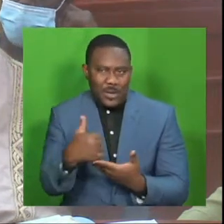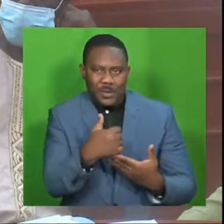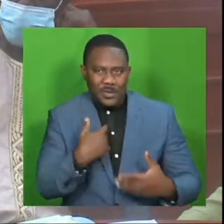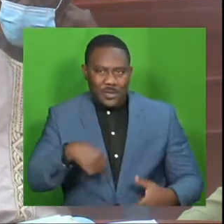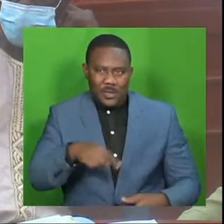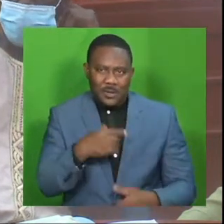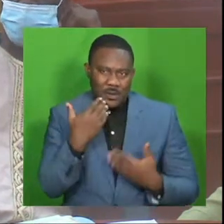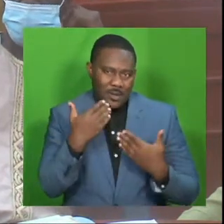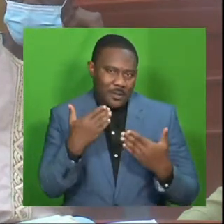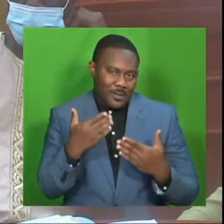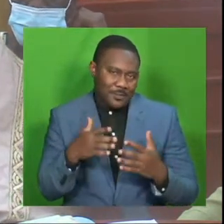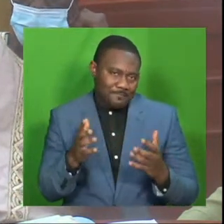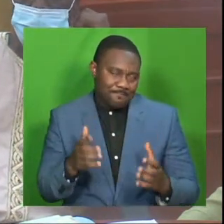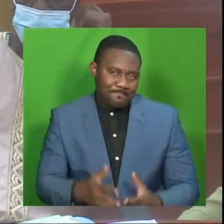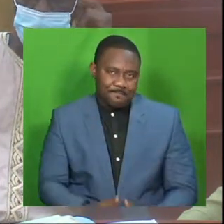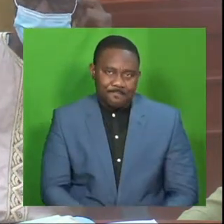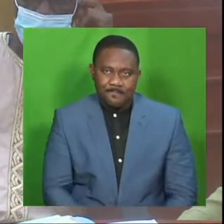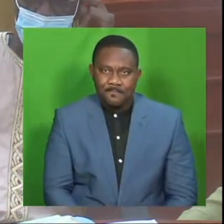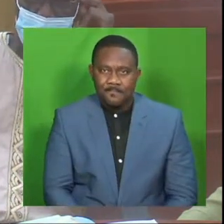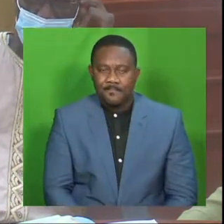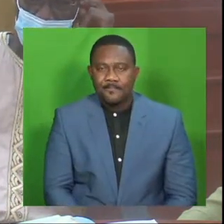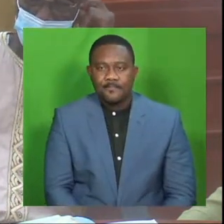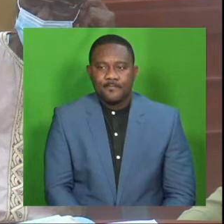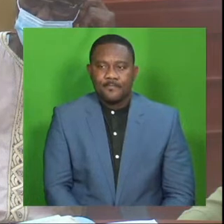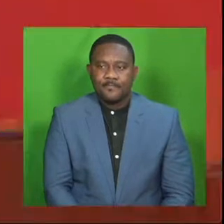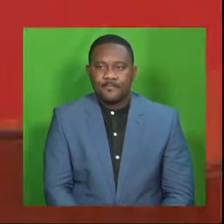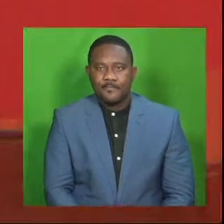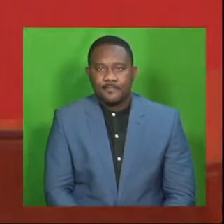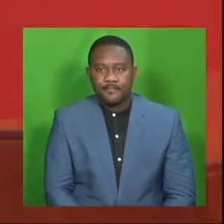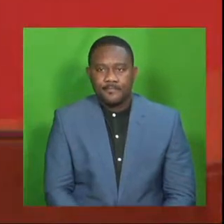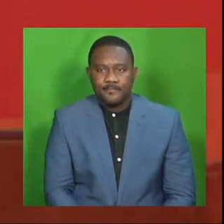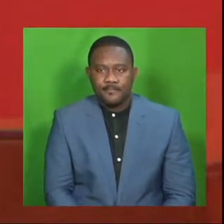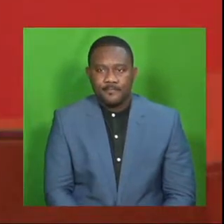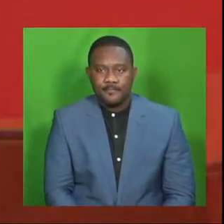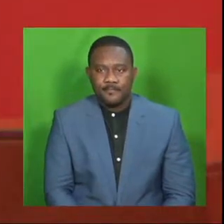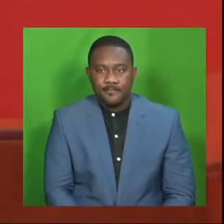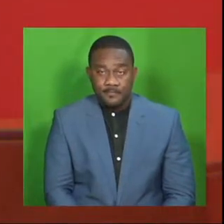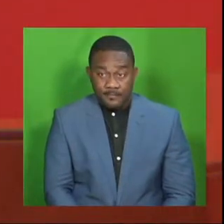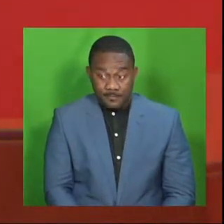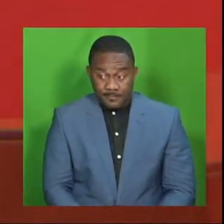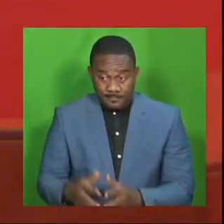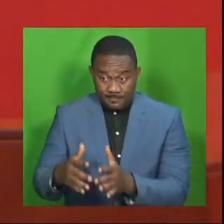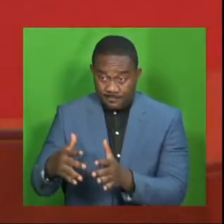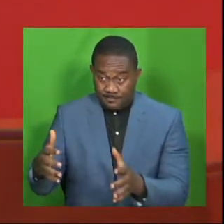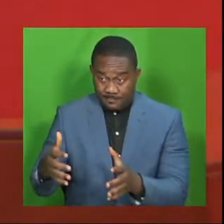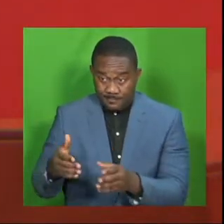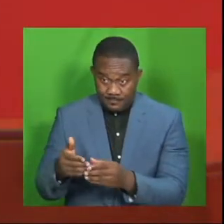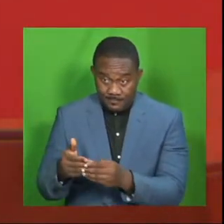thank you for giving me the chance to speak on this matter. Yes, majority leadership.